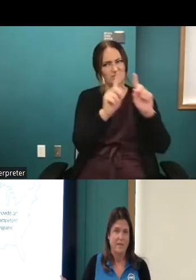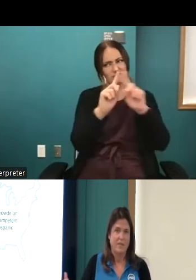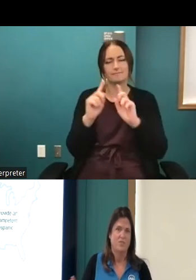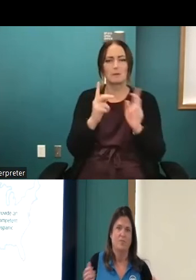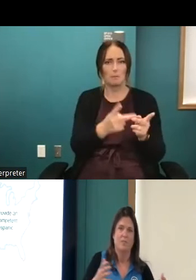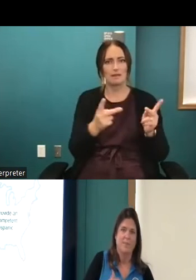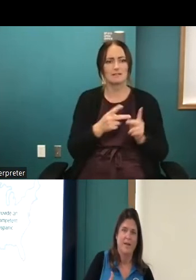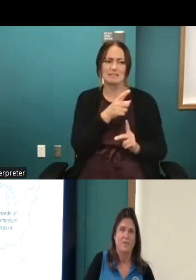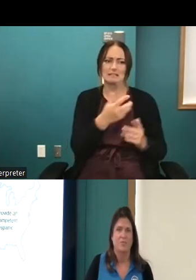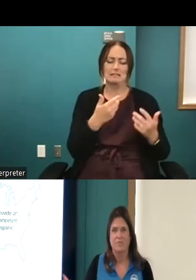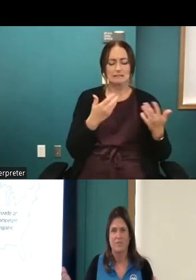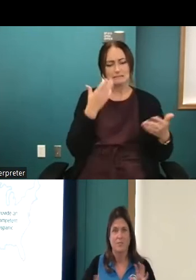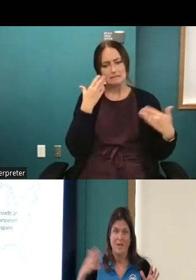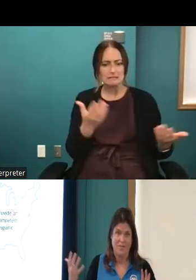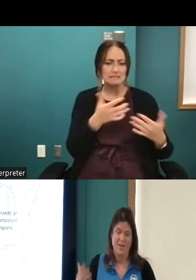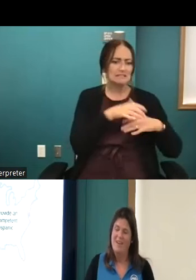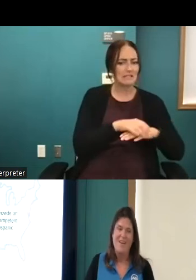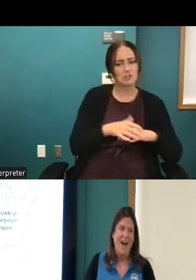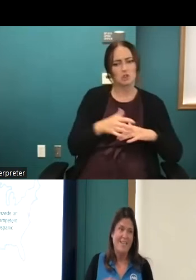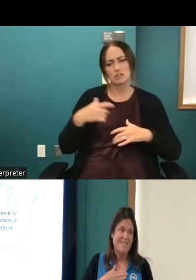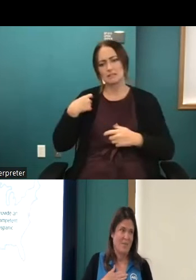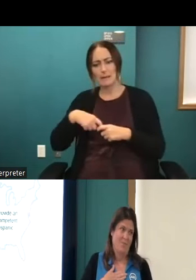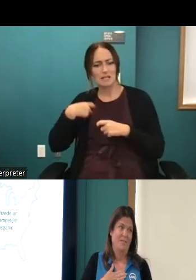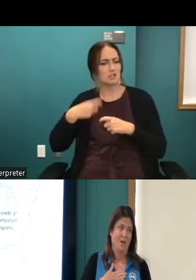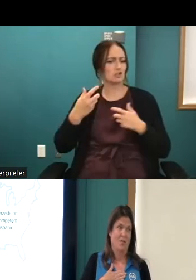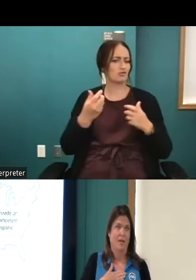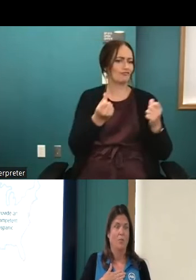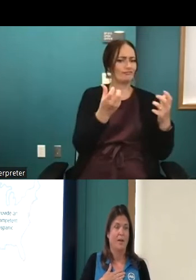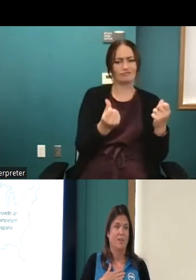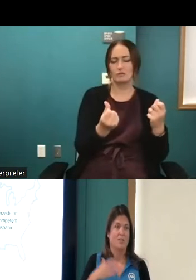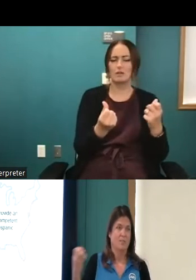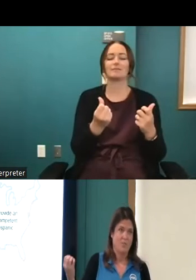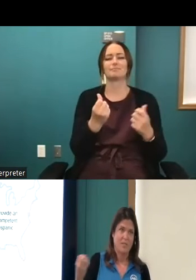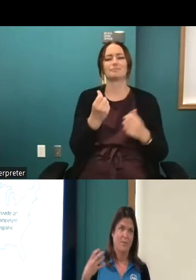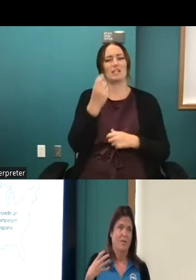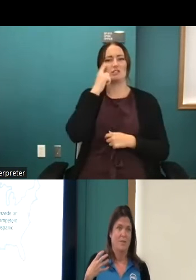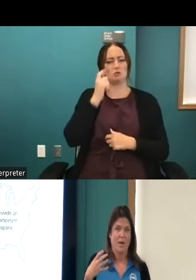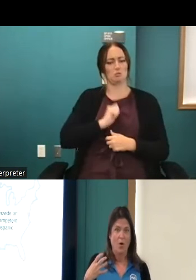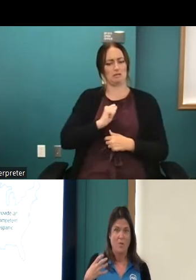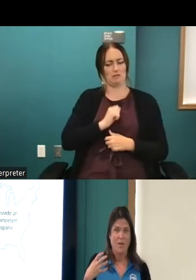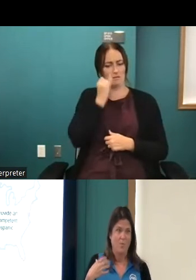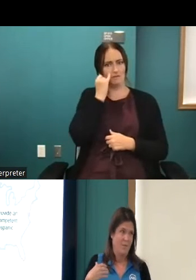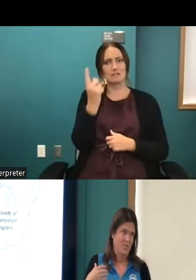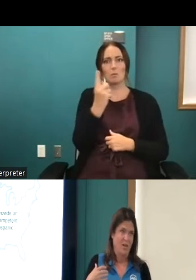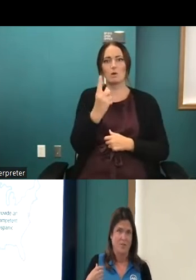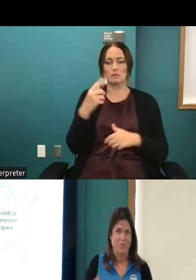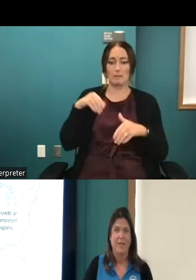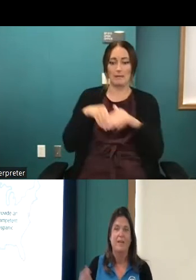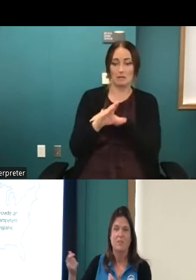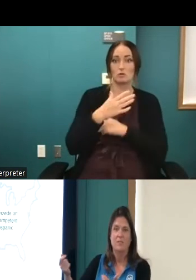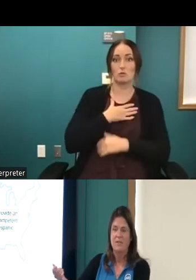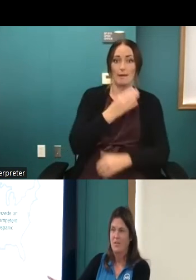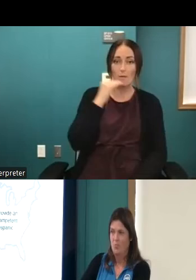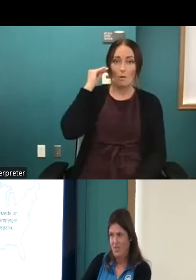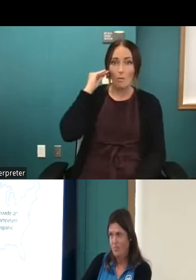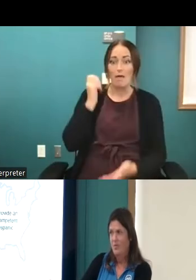well, English versus Spanish versus whatever. And I just think about myself like, oh my gosh, if someone was coming into my home to help me and my child, and okay,